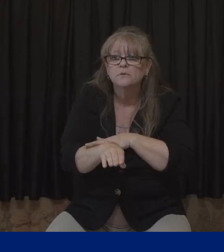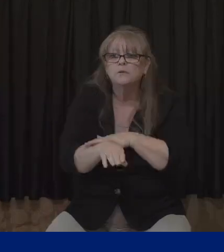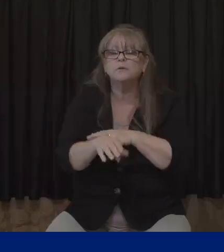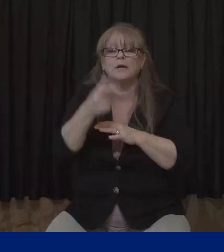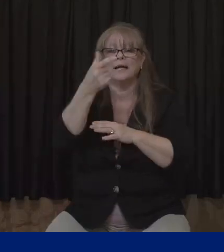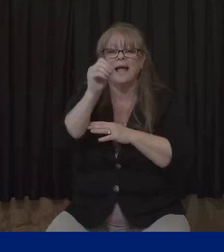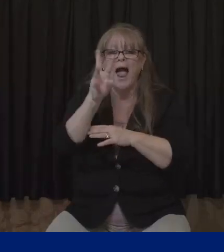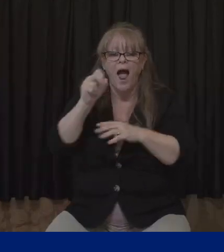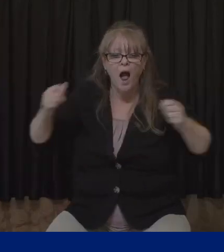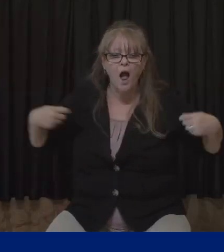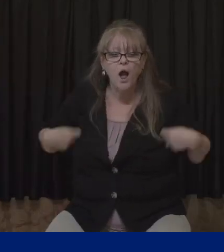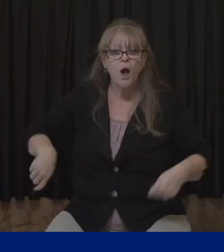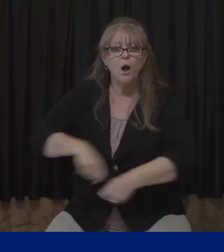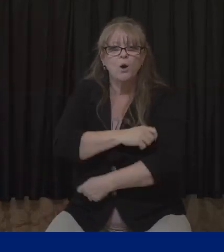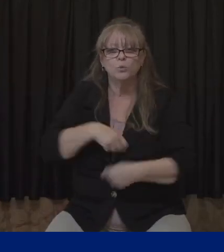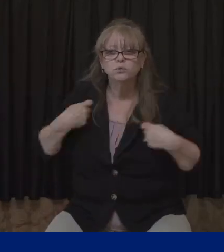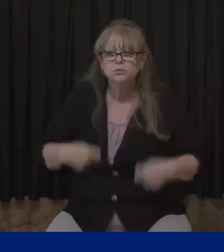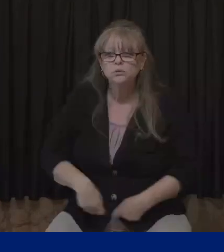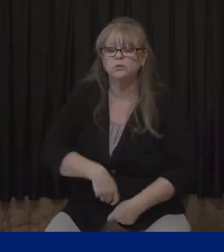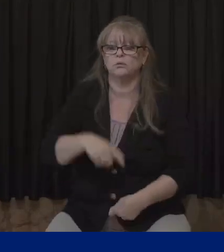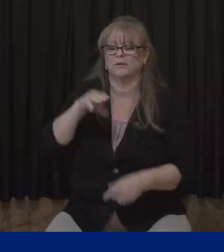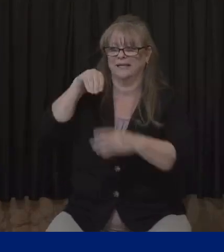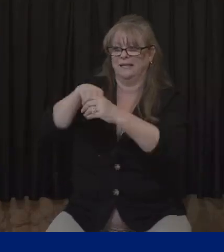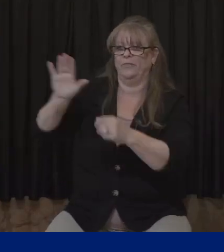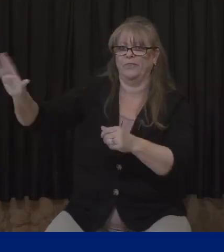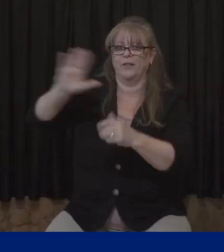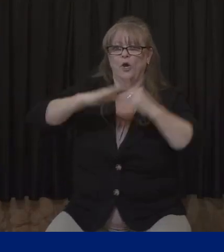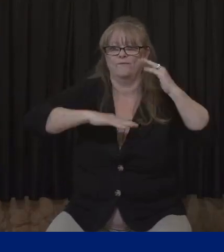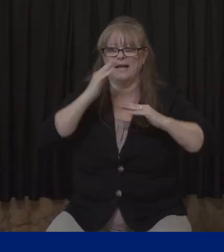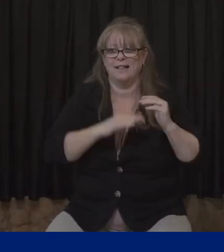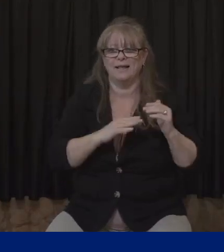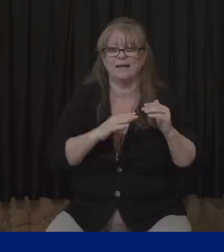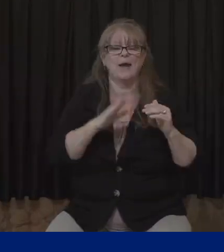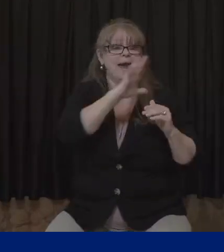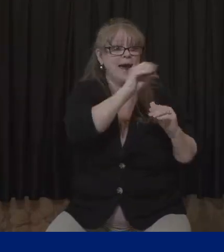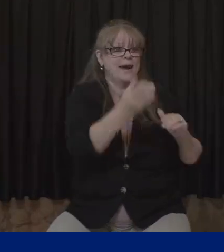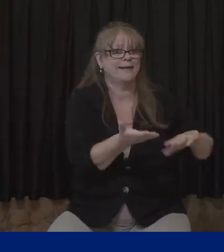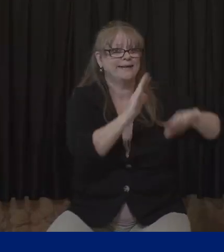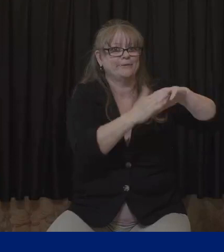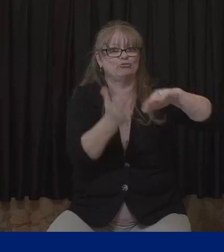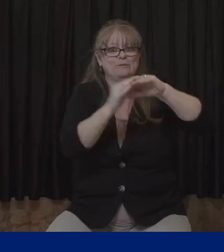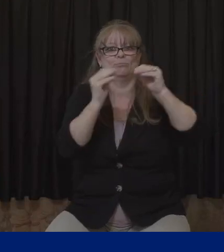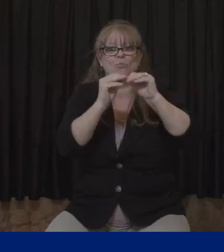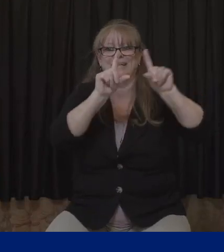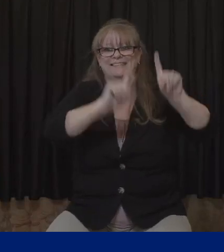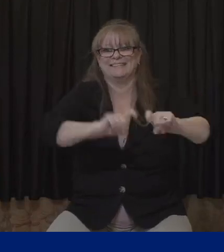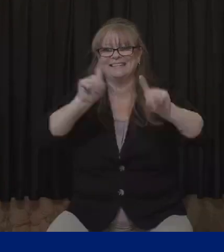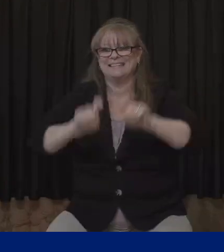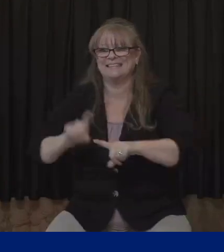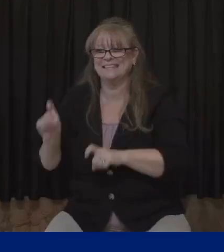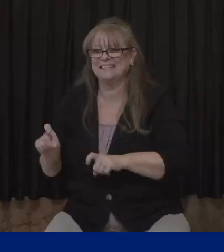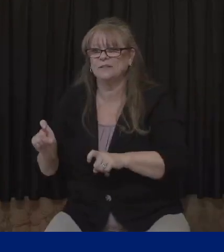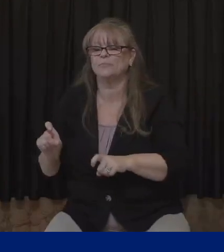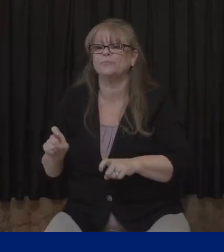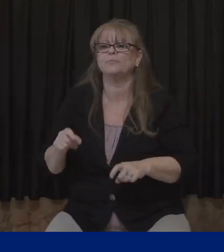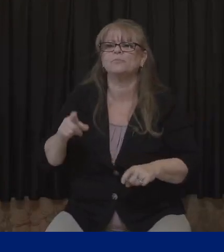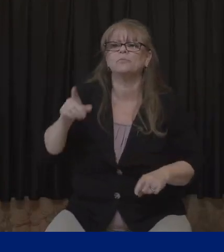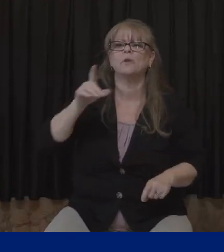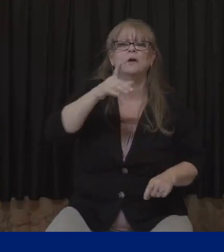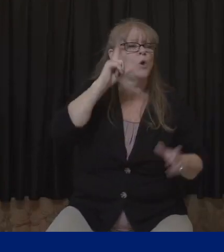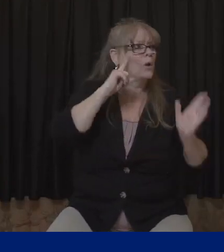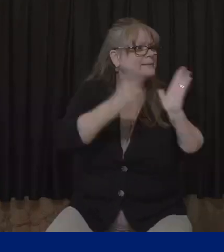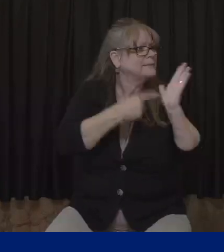Guard, and we're conducting testing at those facilities of asymptomatic workers. Because remember, about half the people who contract